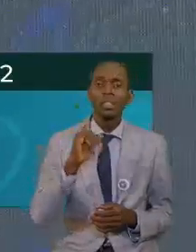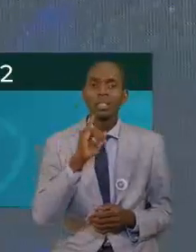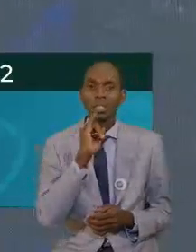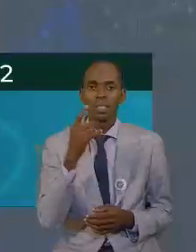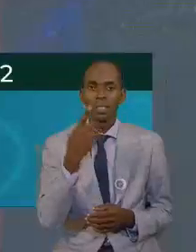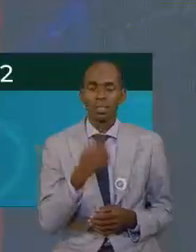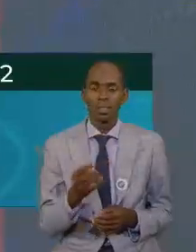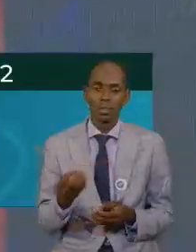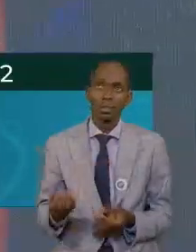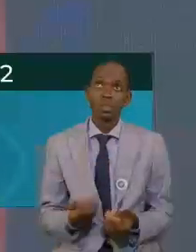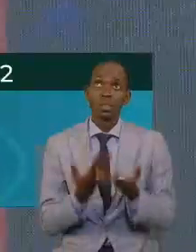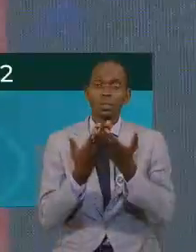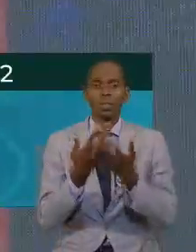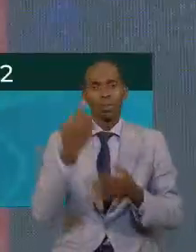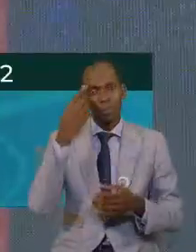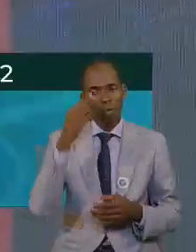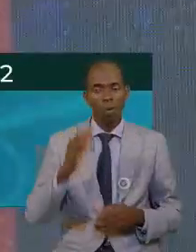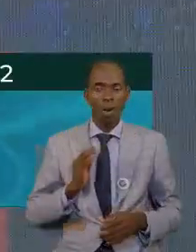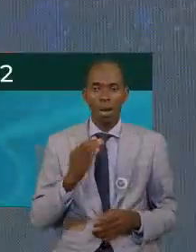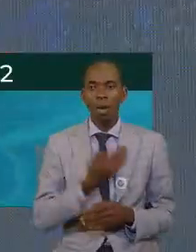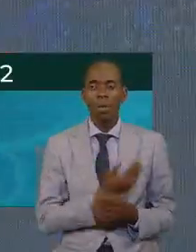for our sins.